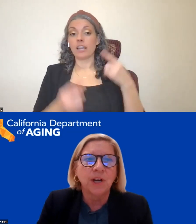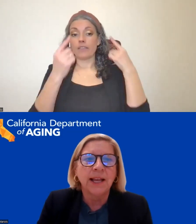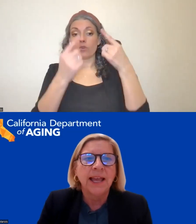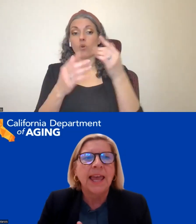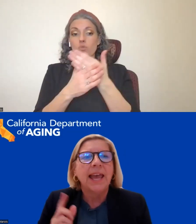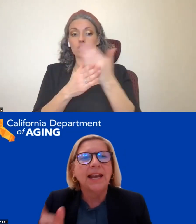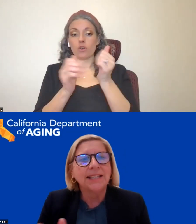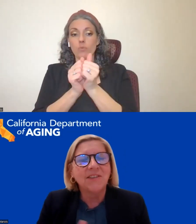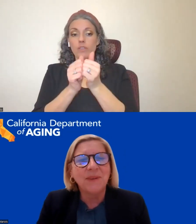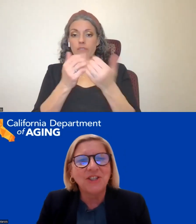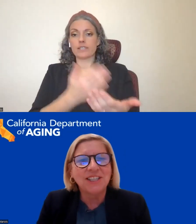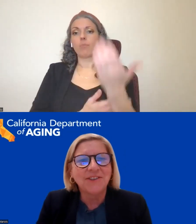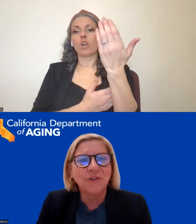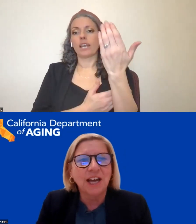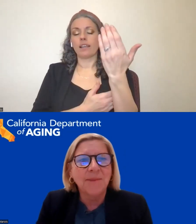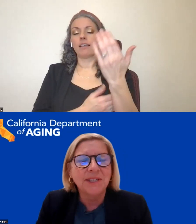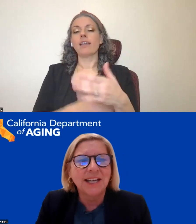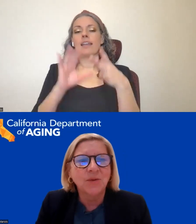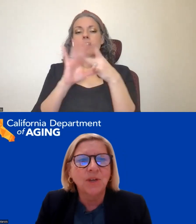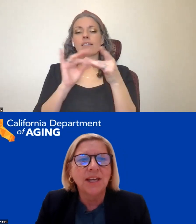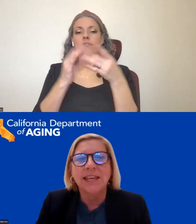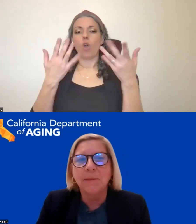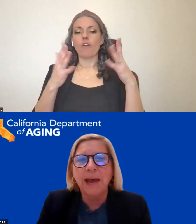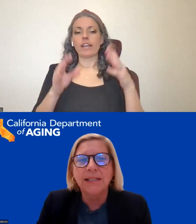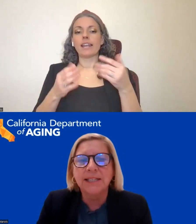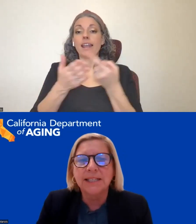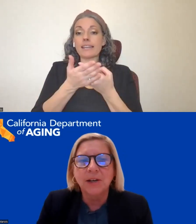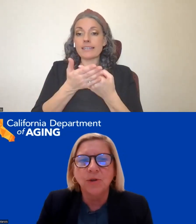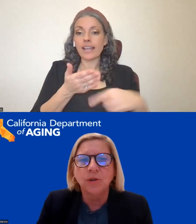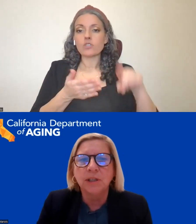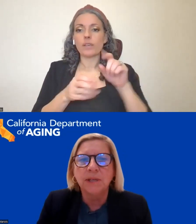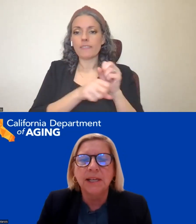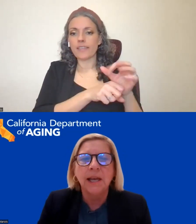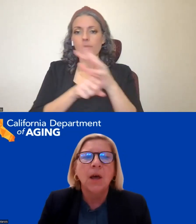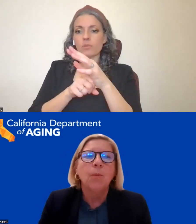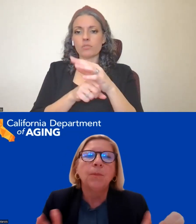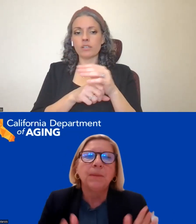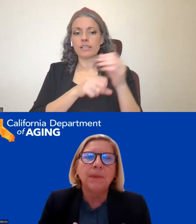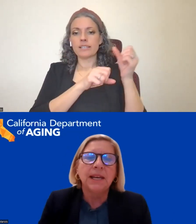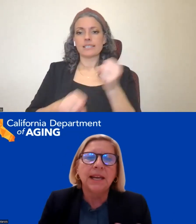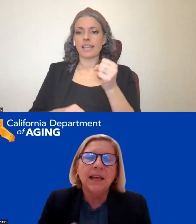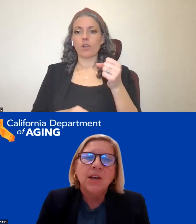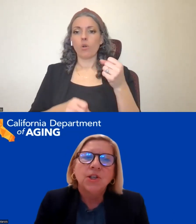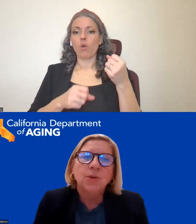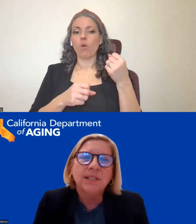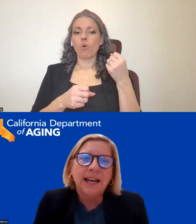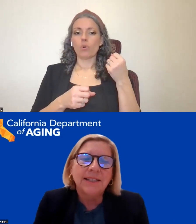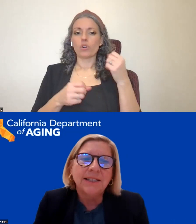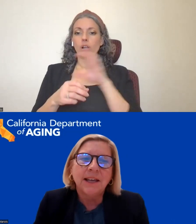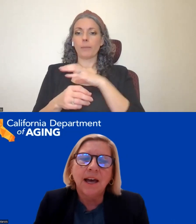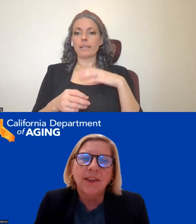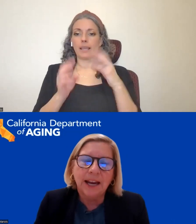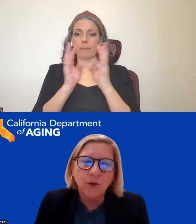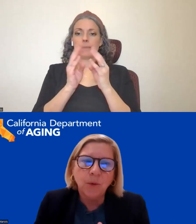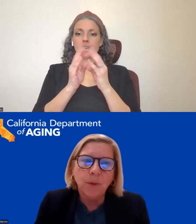this morning. And as I've mentioned several times, next week, the Impact Stakeholder Committee will be meeting to